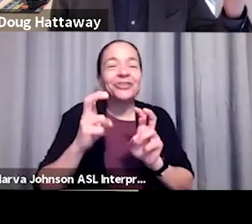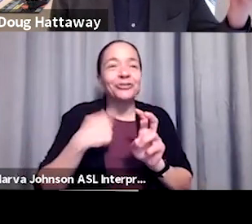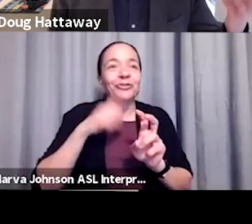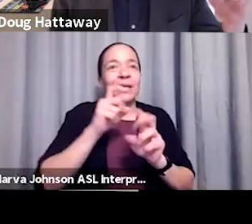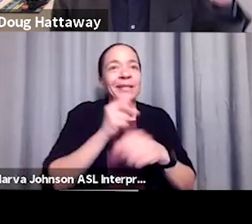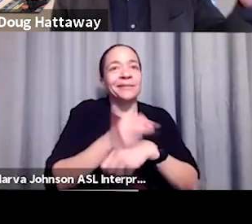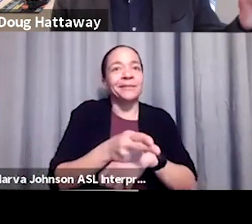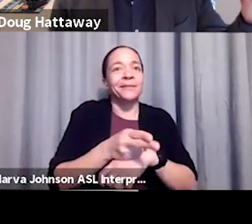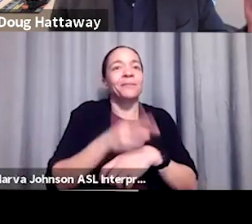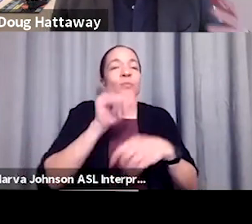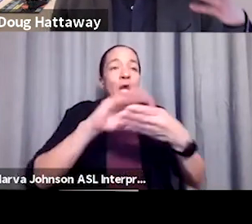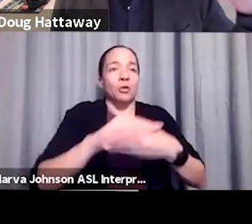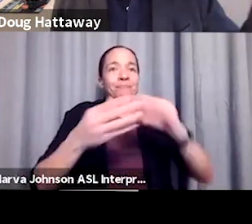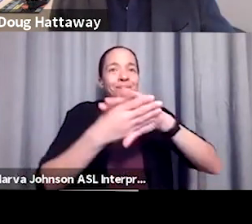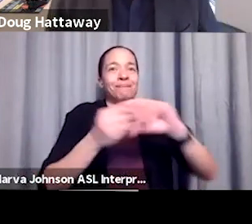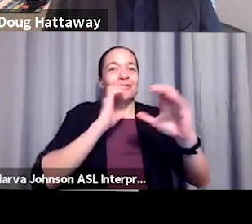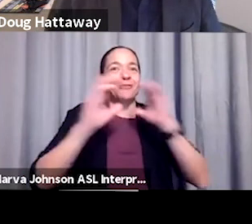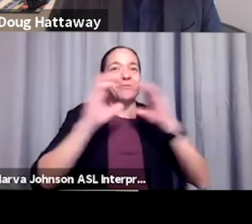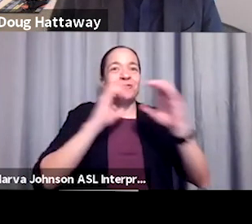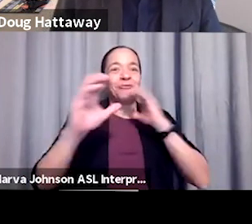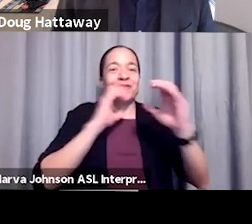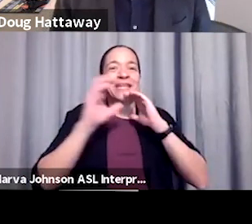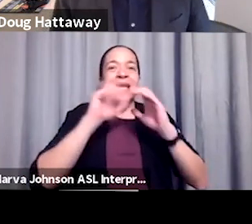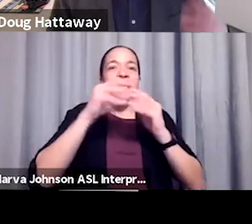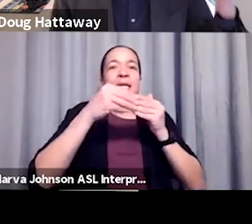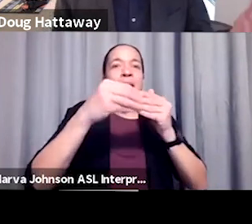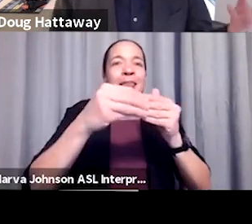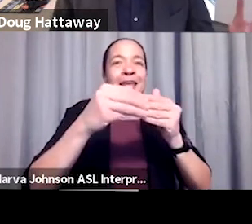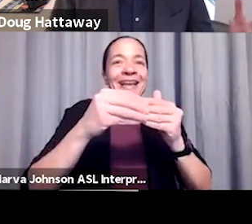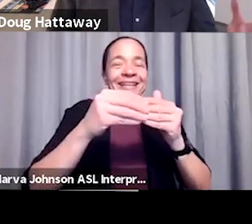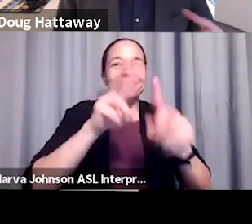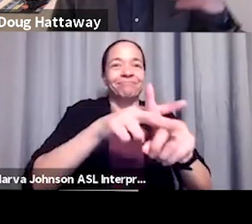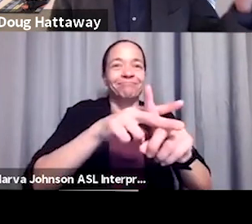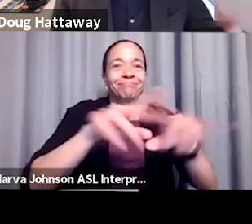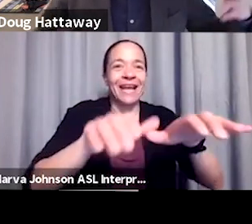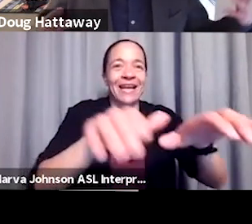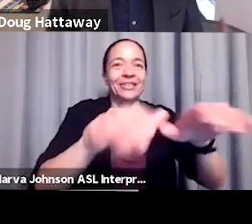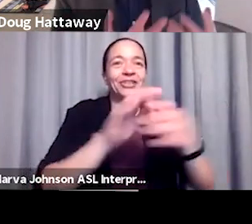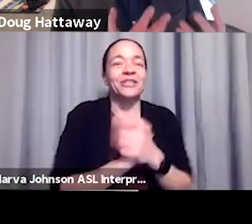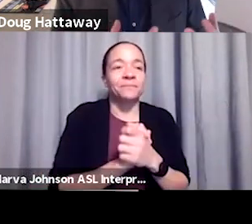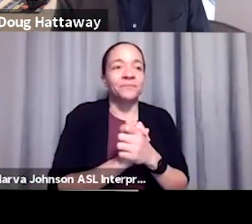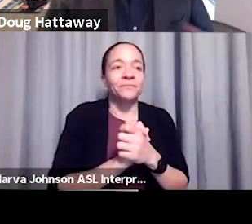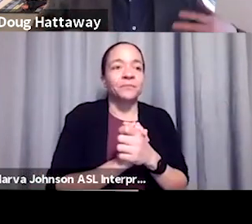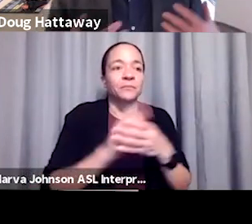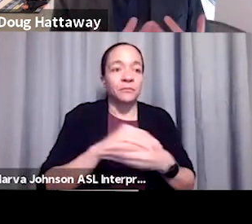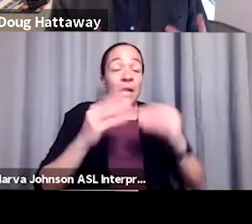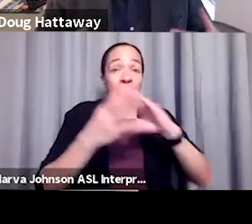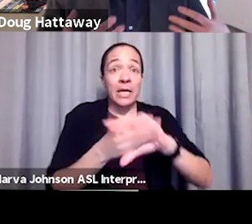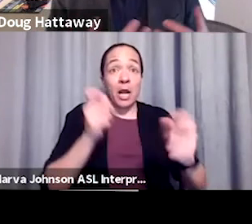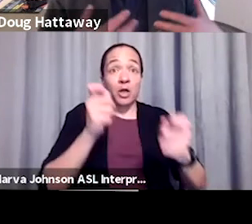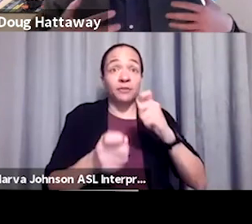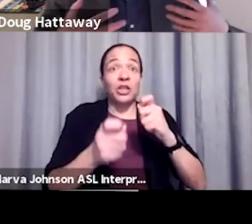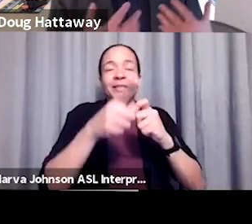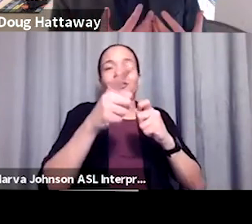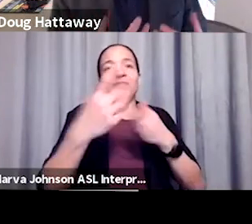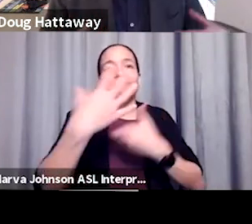the talking part, it's the communicating part. It needs to lead to action. And if you want to drive narrative change, part of it is the action, is the stories we